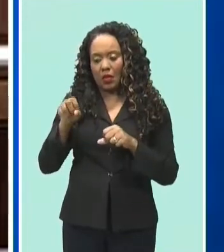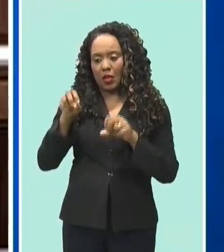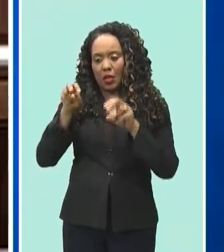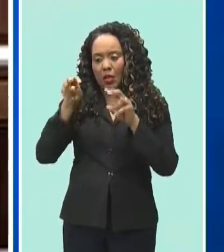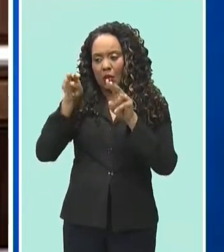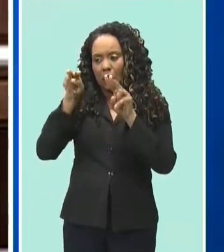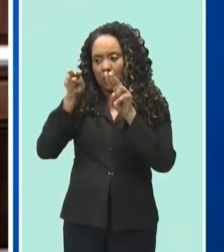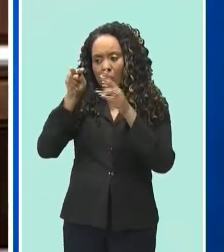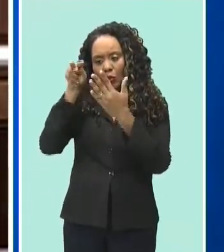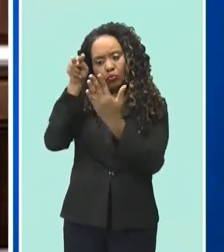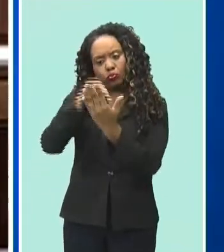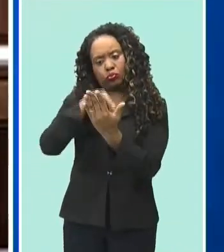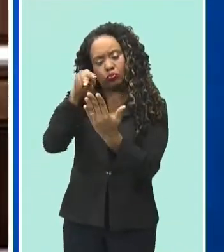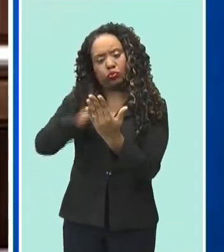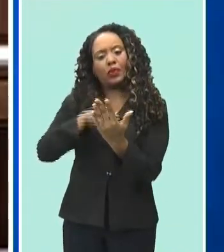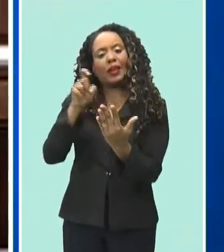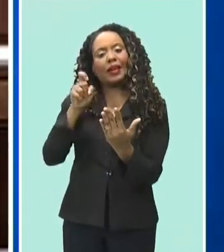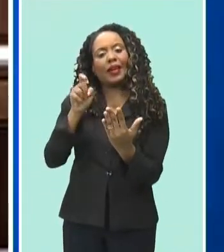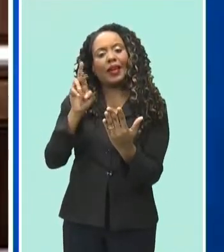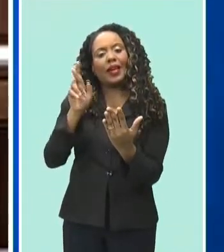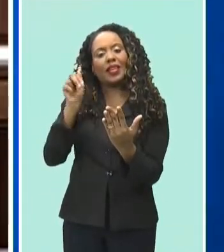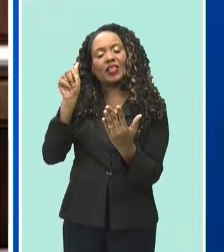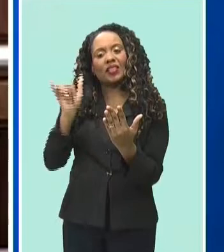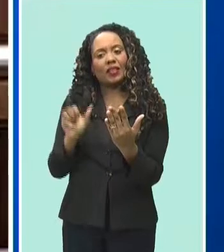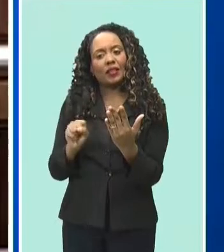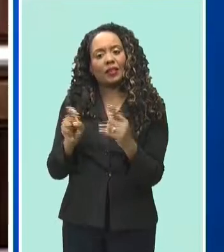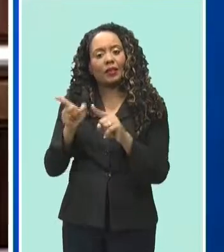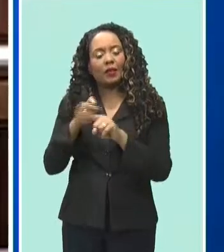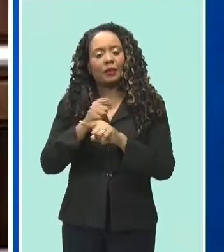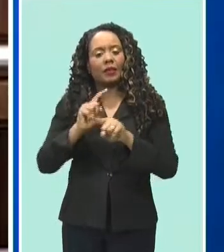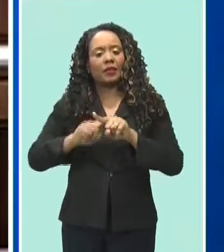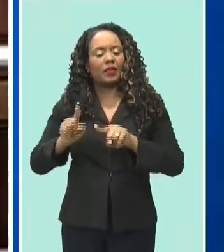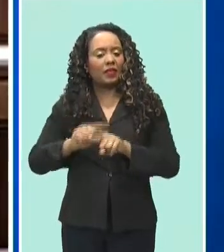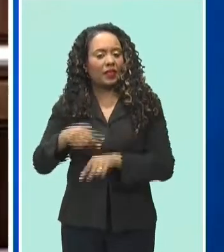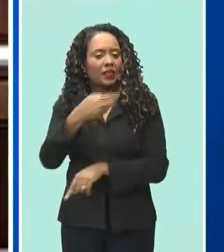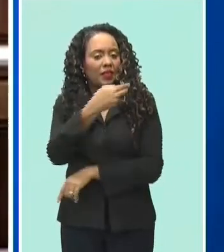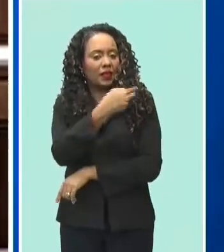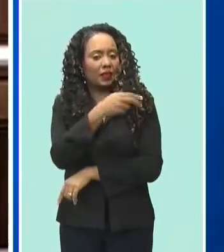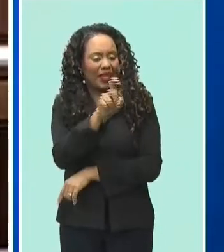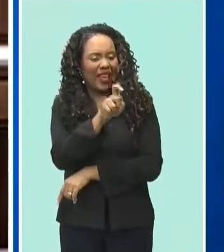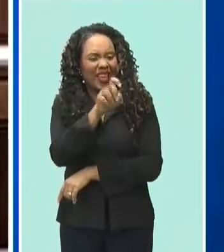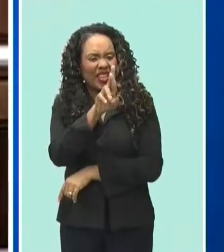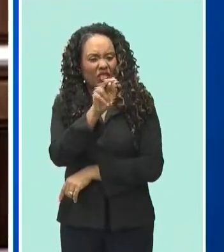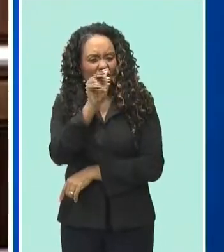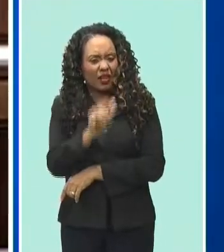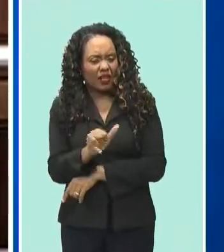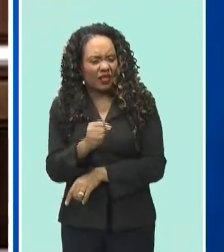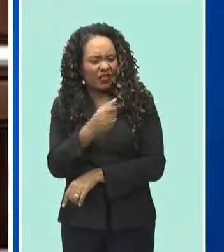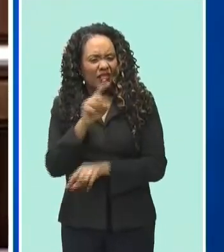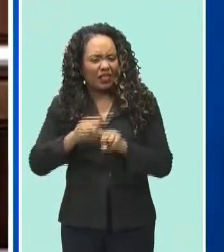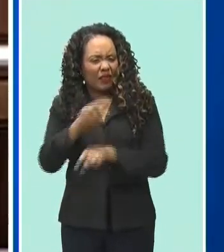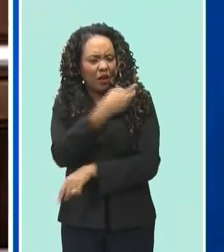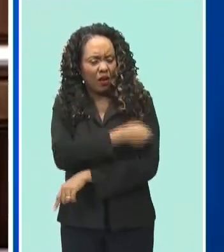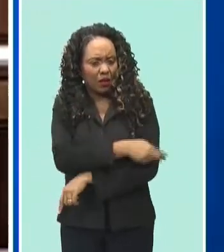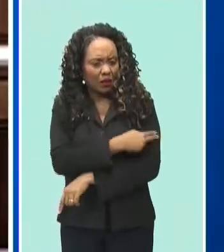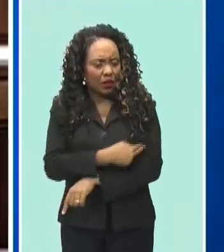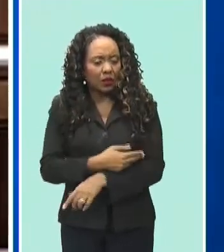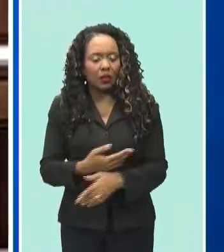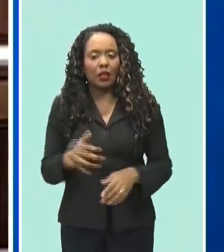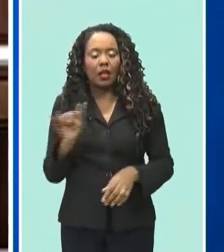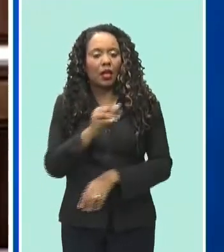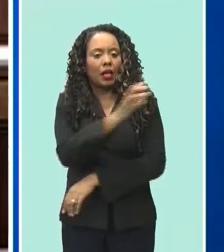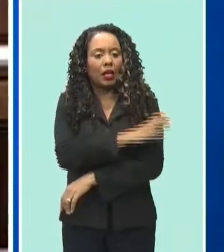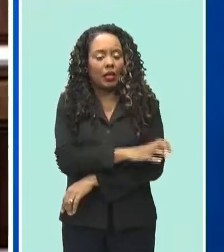from, let's say, Winston Scott, or the St. John, the polyclinic at the David Thompson Health and Social